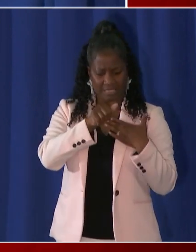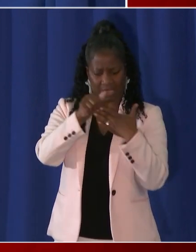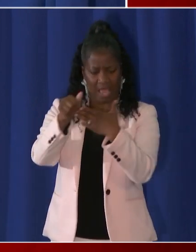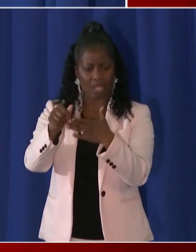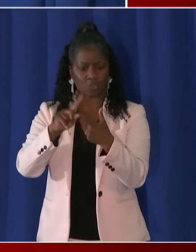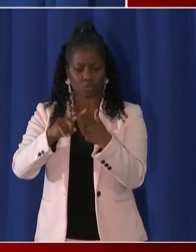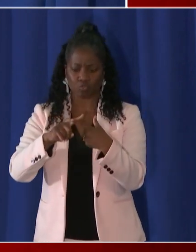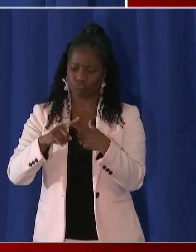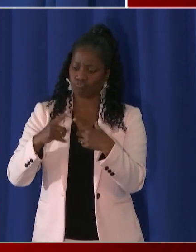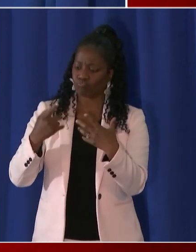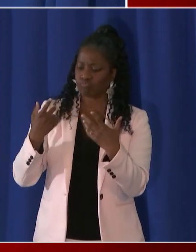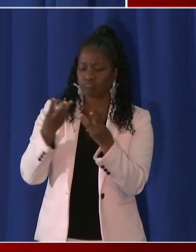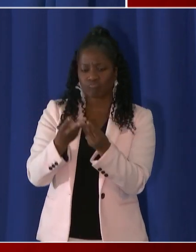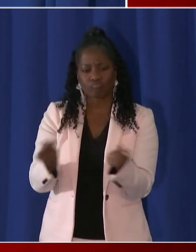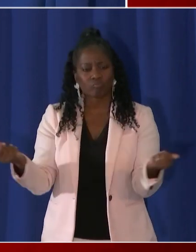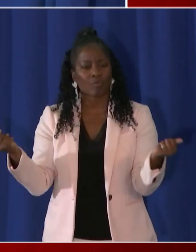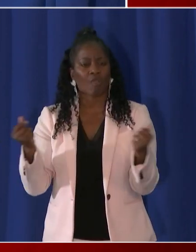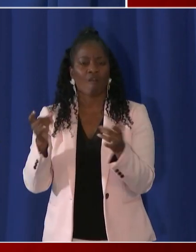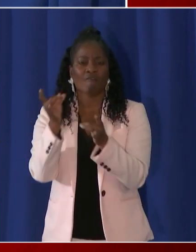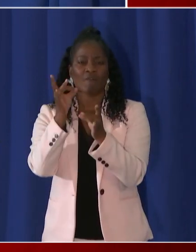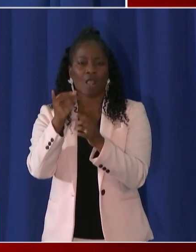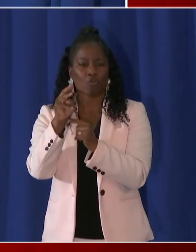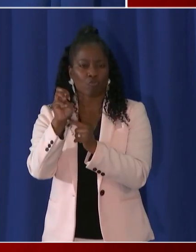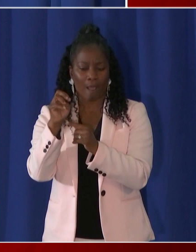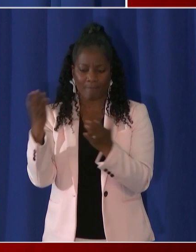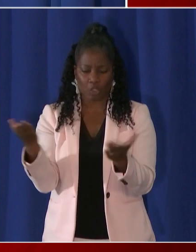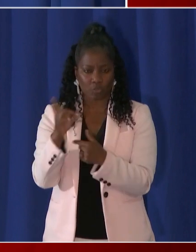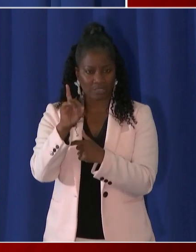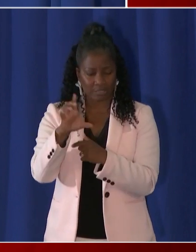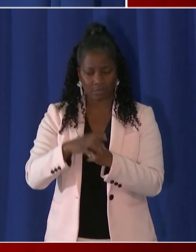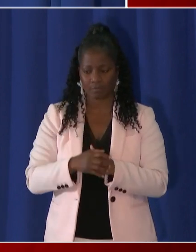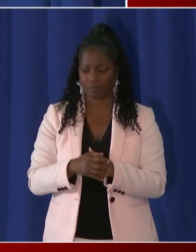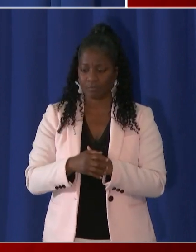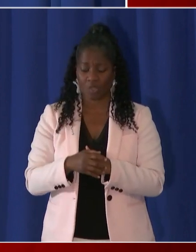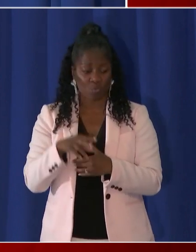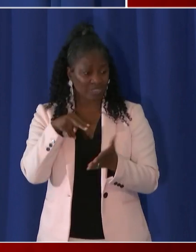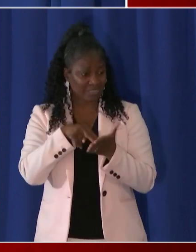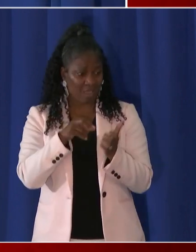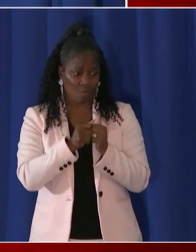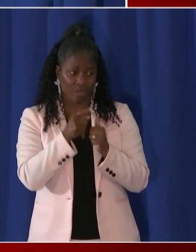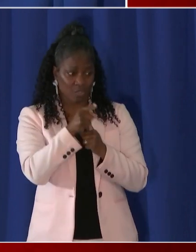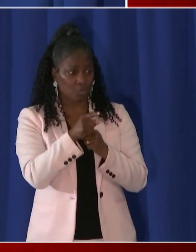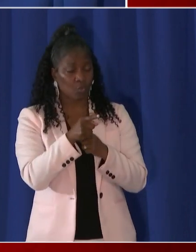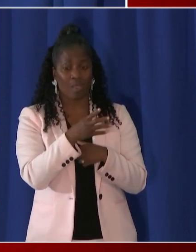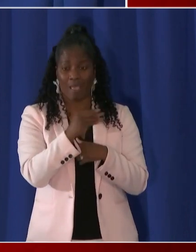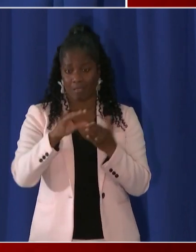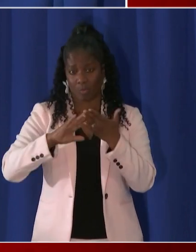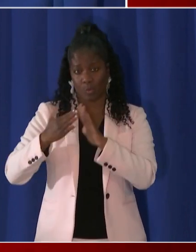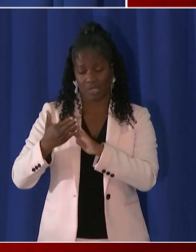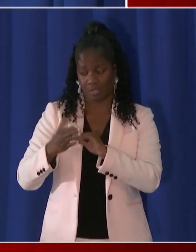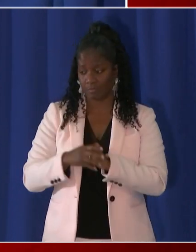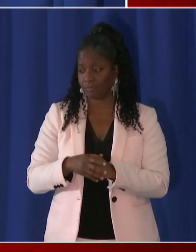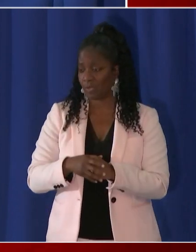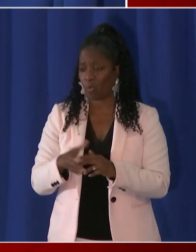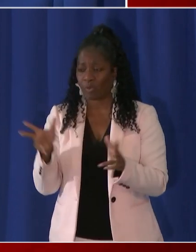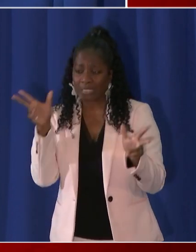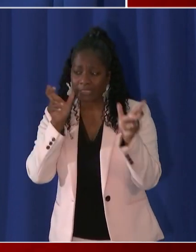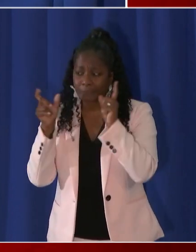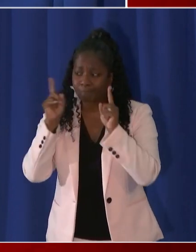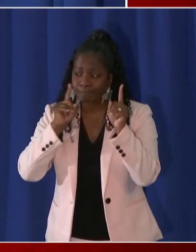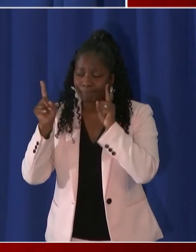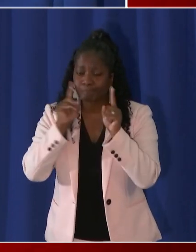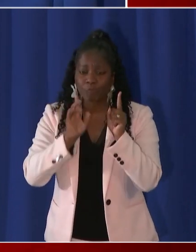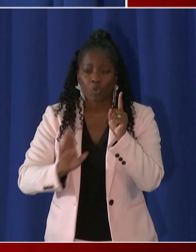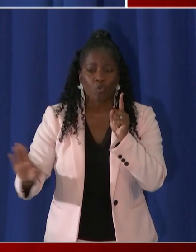violations and disrupt violent crime within the district. We stand in unison with you, the community. We hear your requests